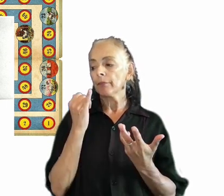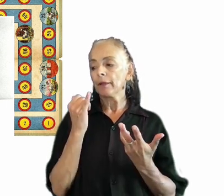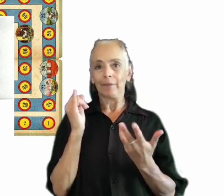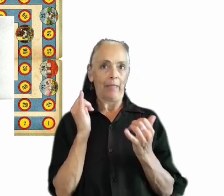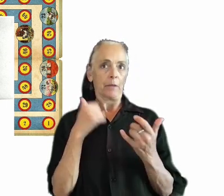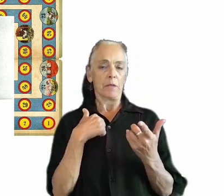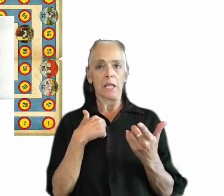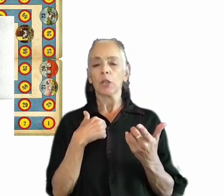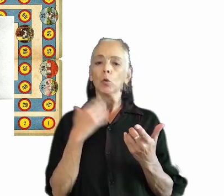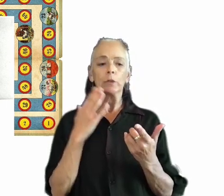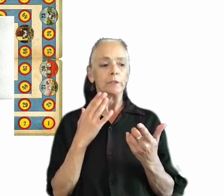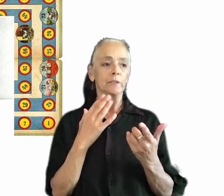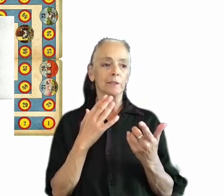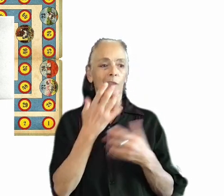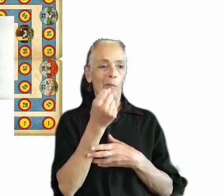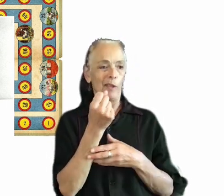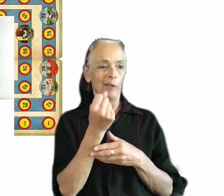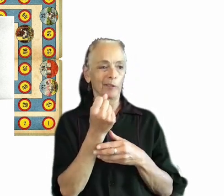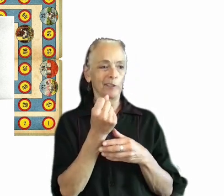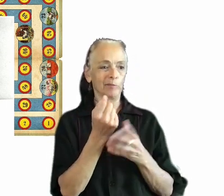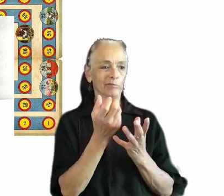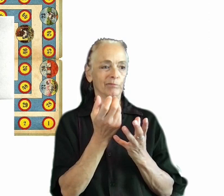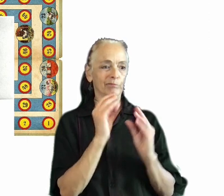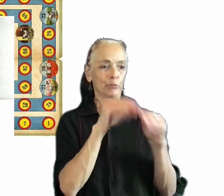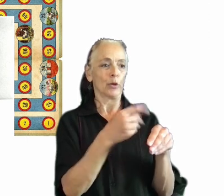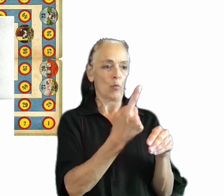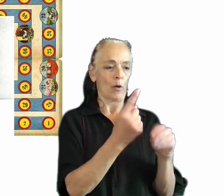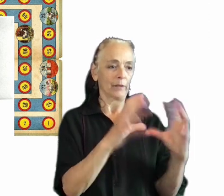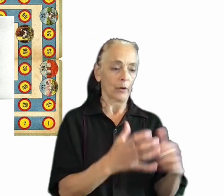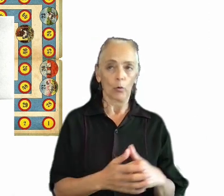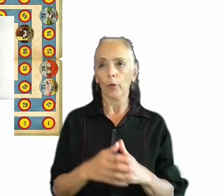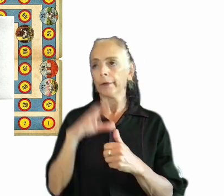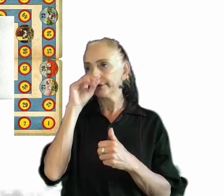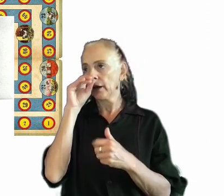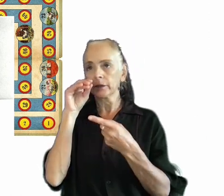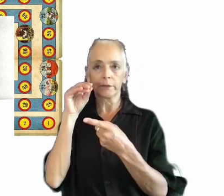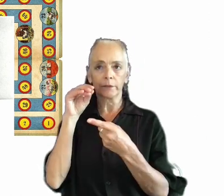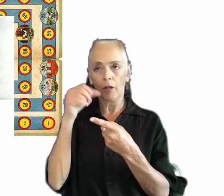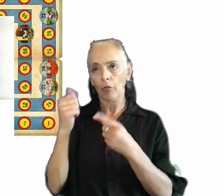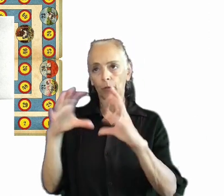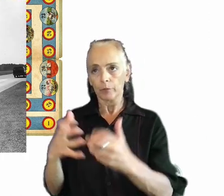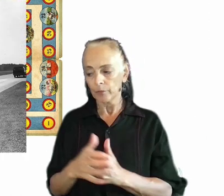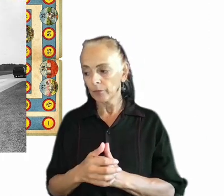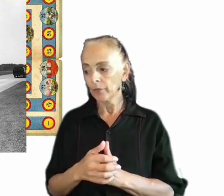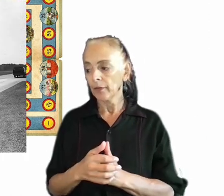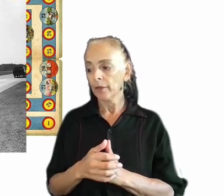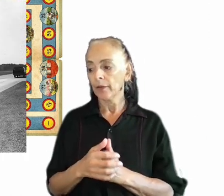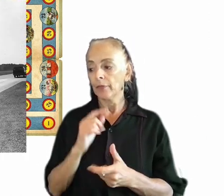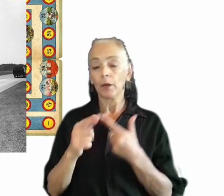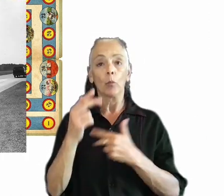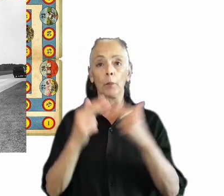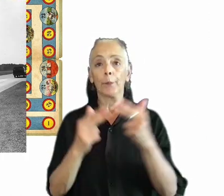just bucket milk into one milk bucket and then you'd bucket ducks into the duck bucket right and you just